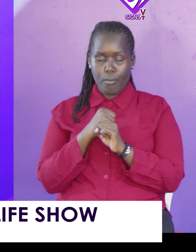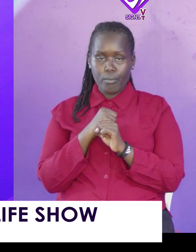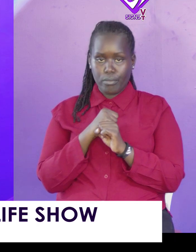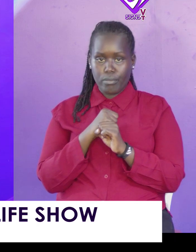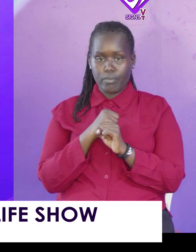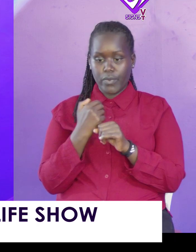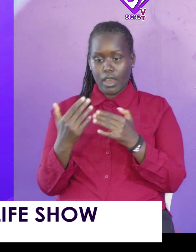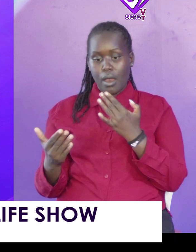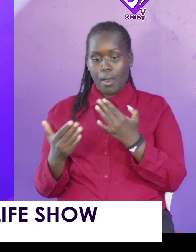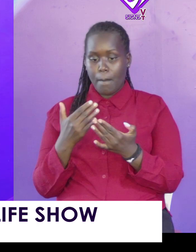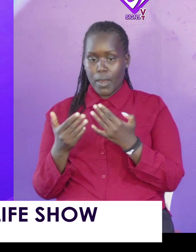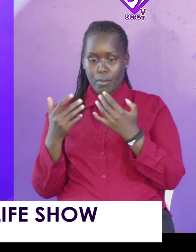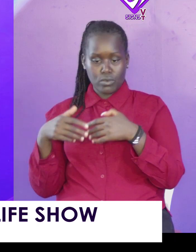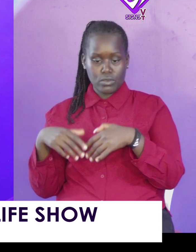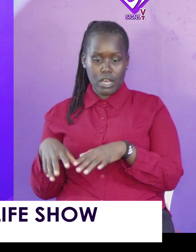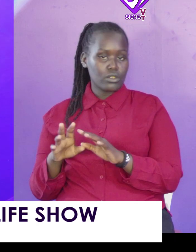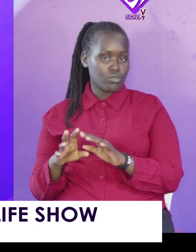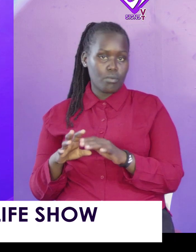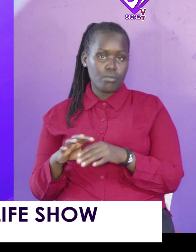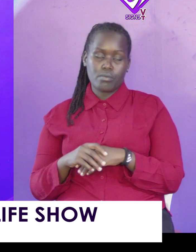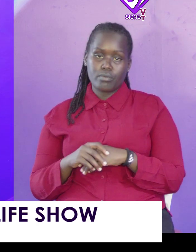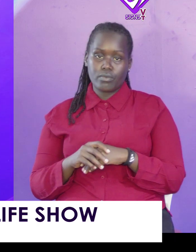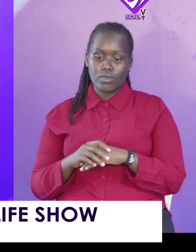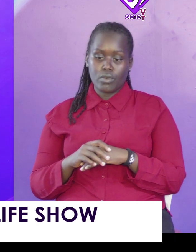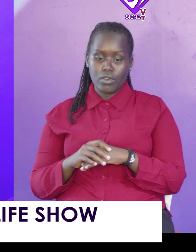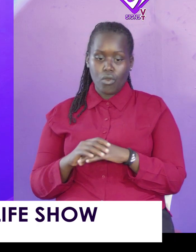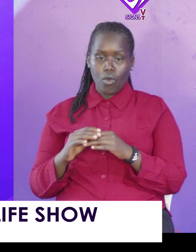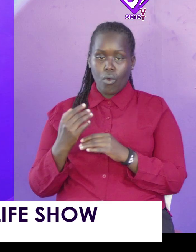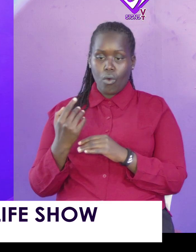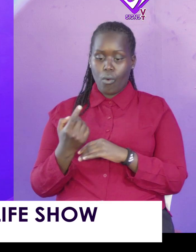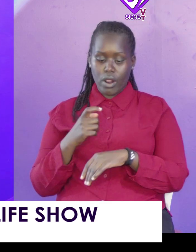You may be left behind on your season.